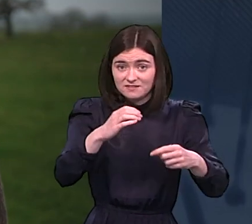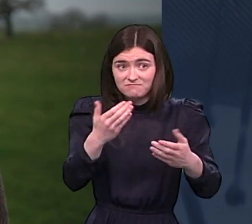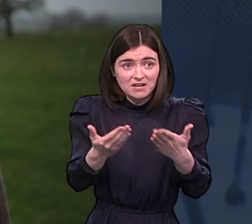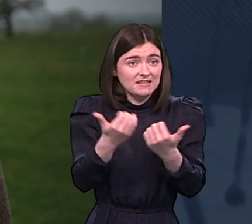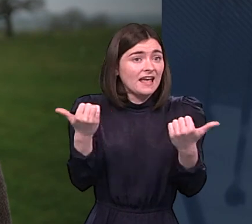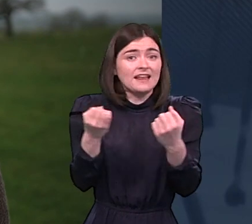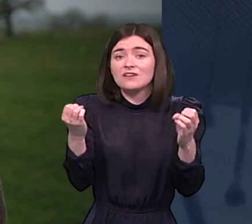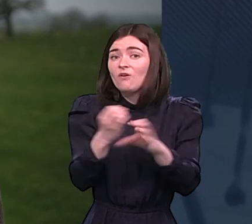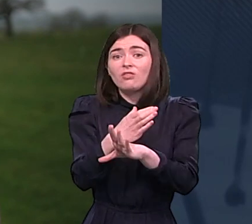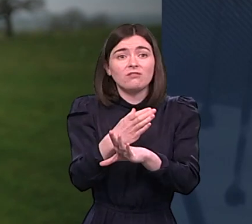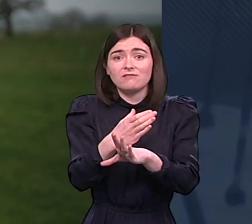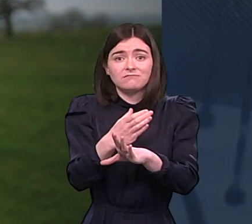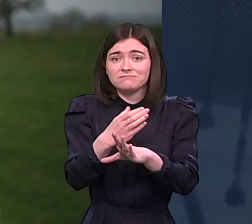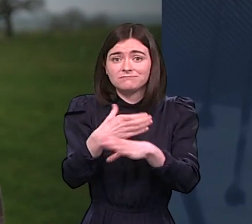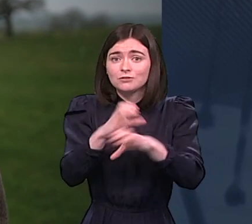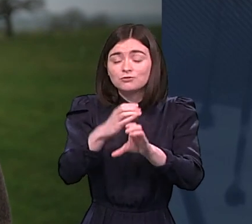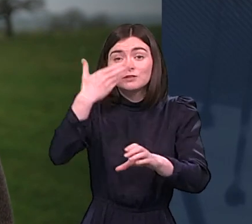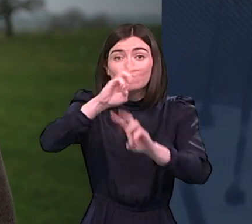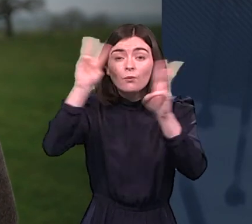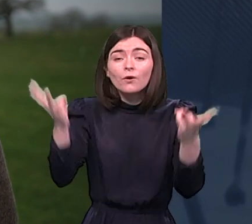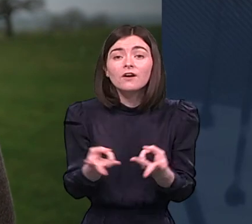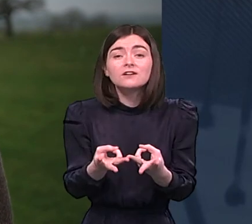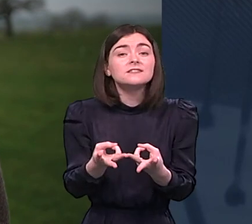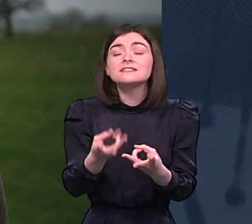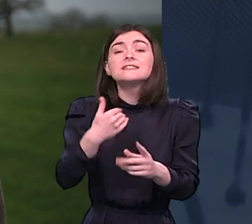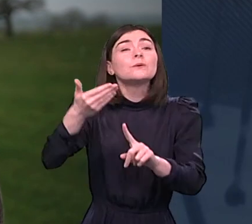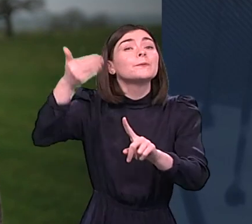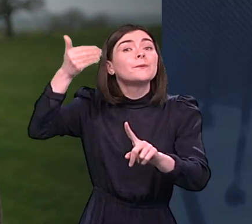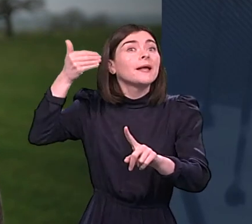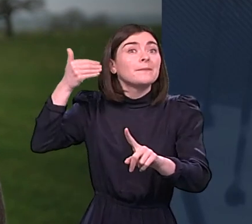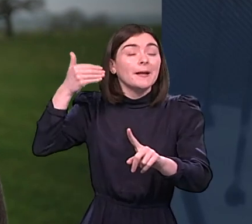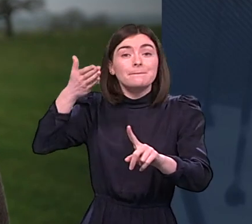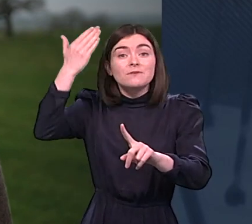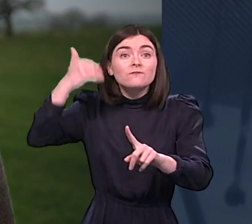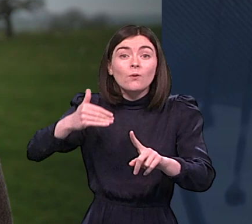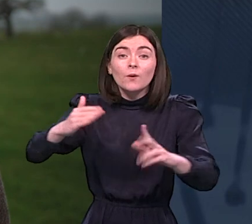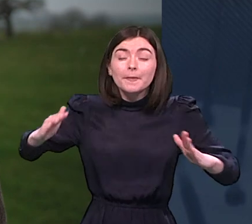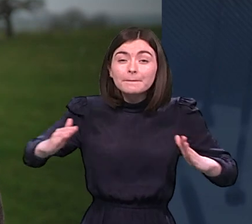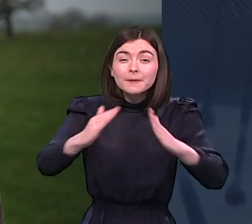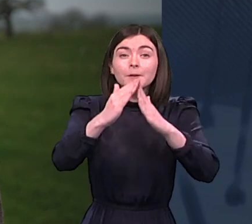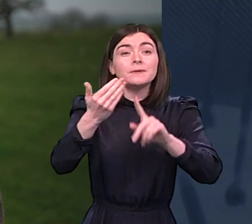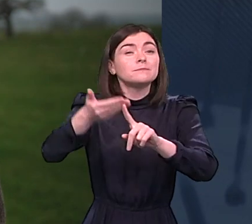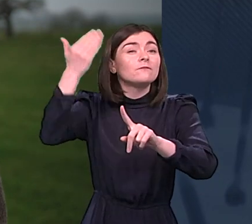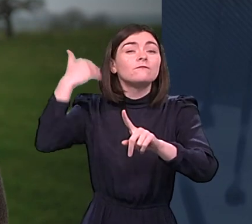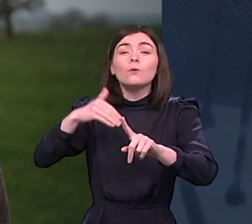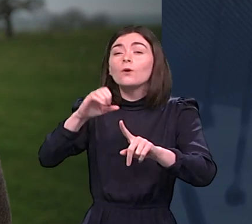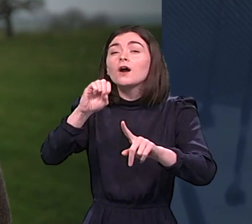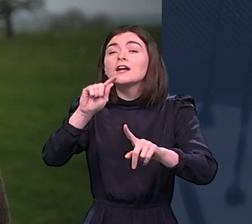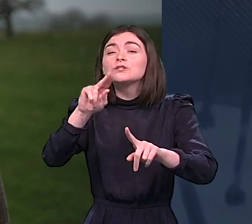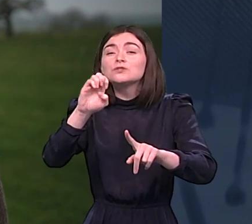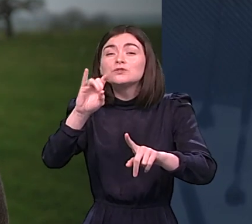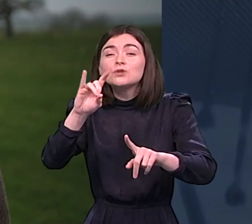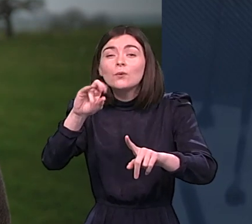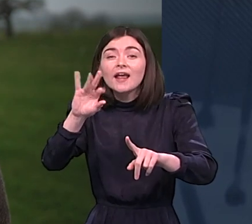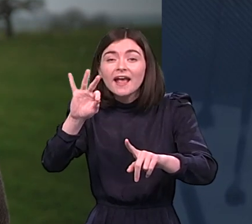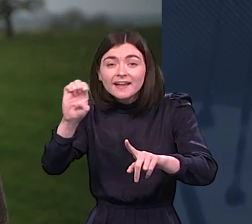in the world. This is all dating back to, as I say, before the pyramids, back before Stonehenge, back